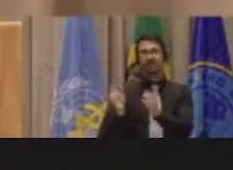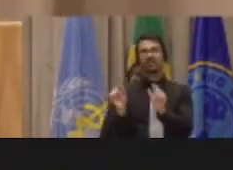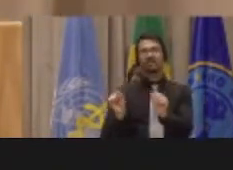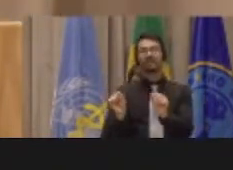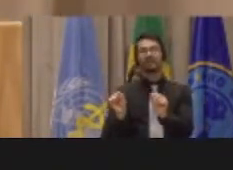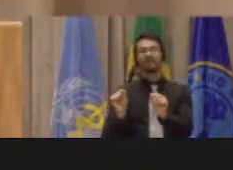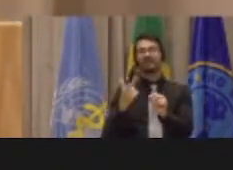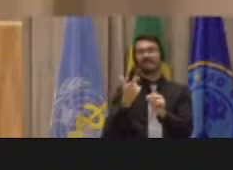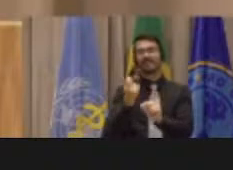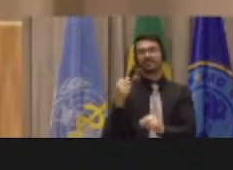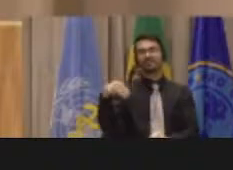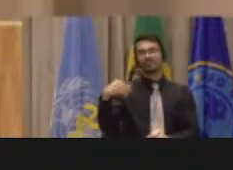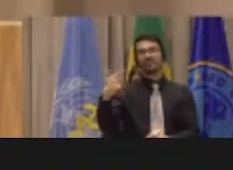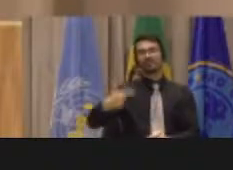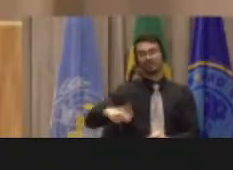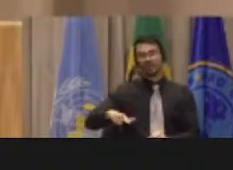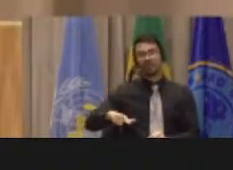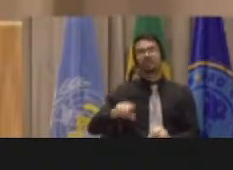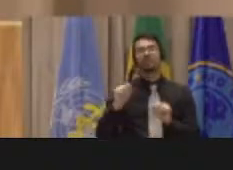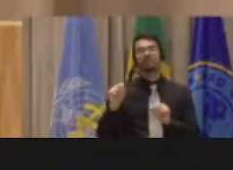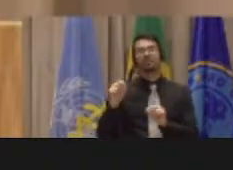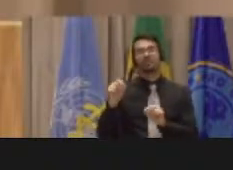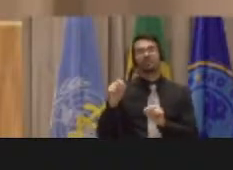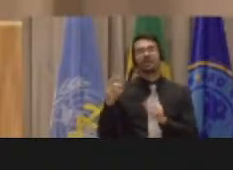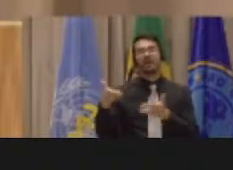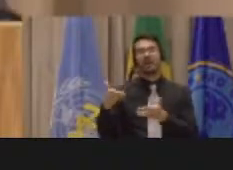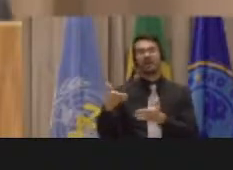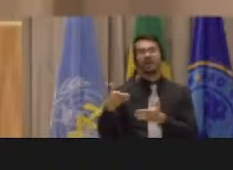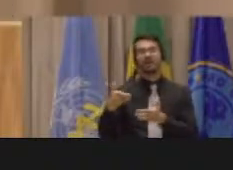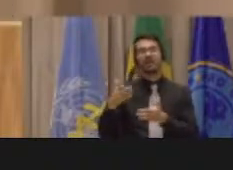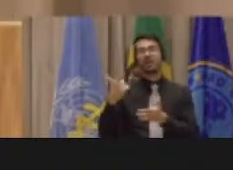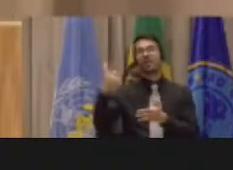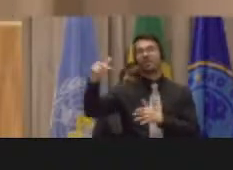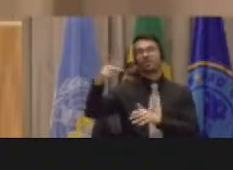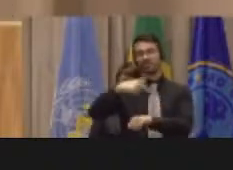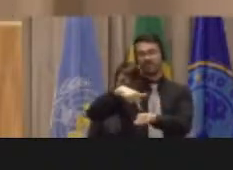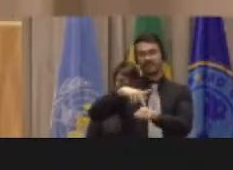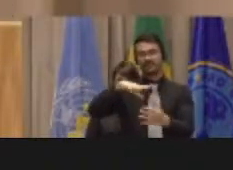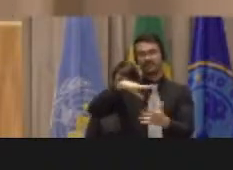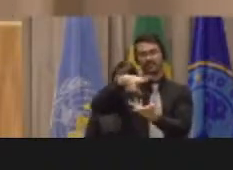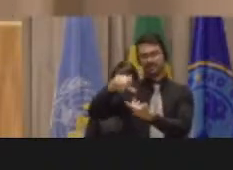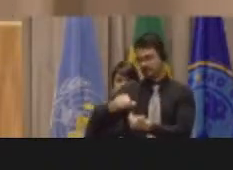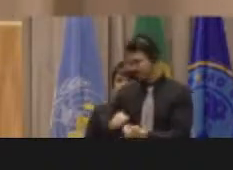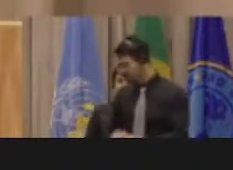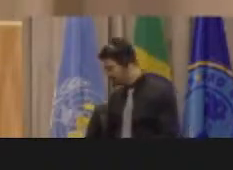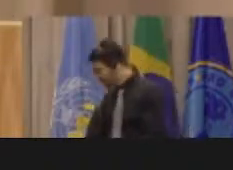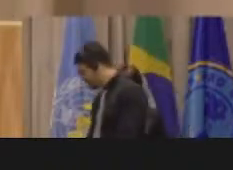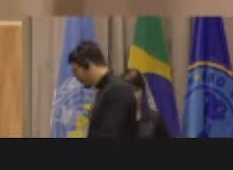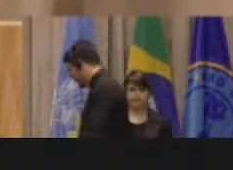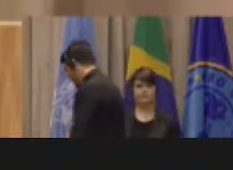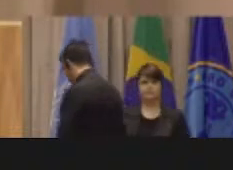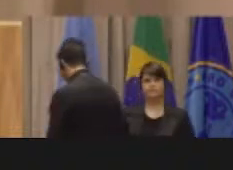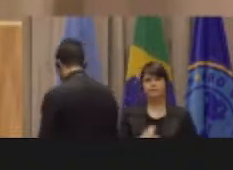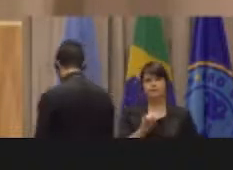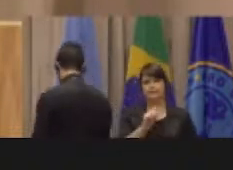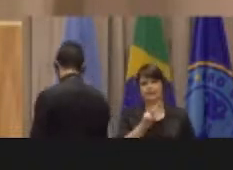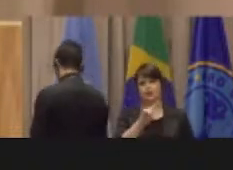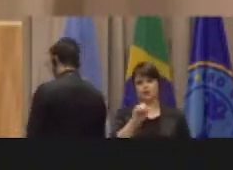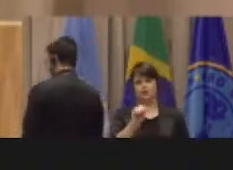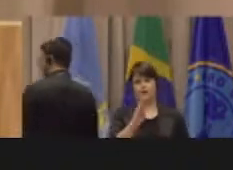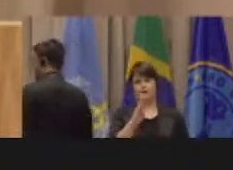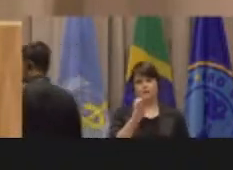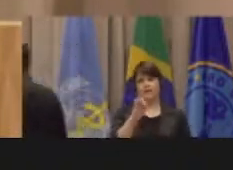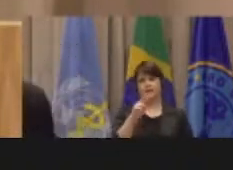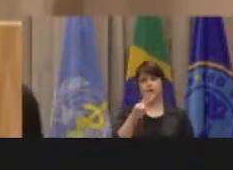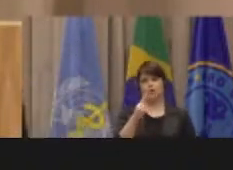and now we are going to have 20 more minutes to hear the international panorama. We have the